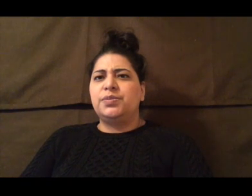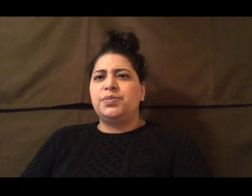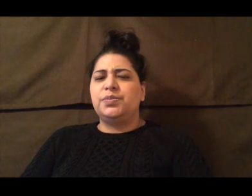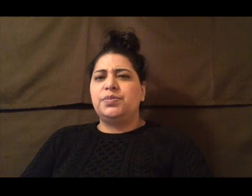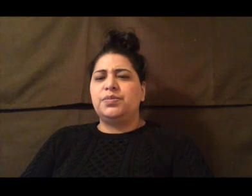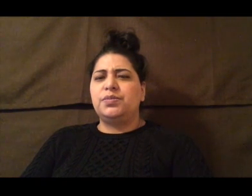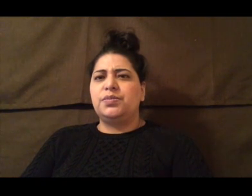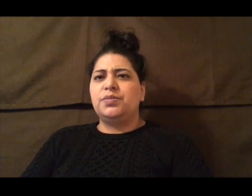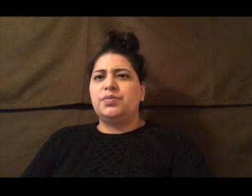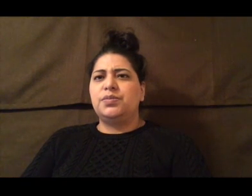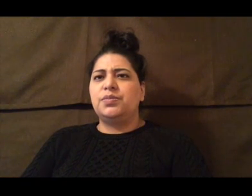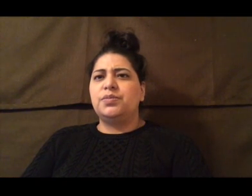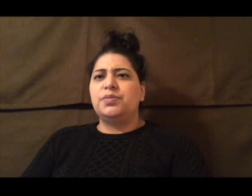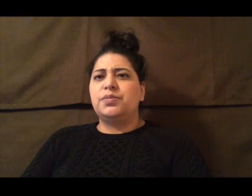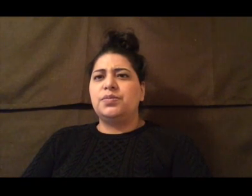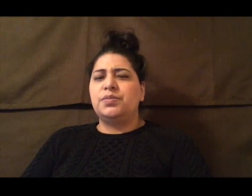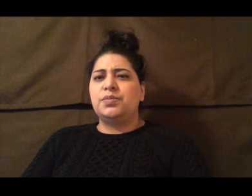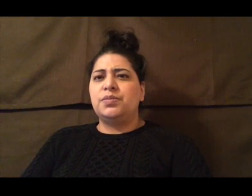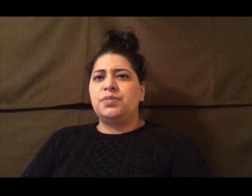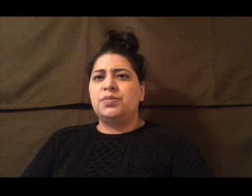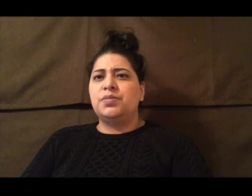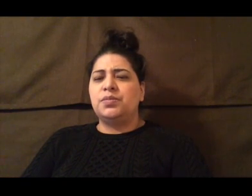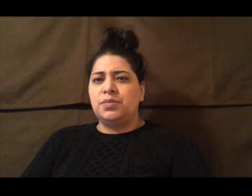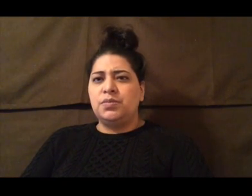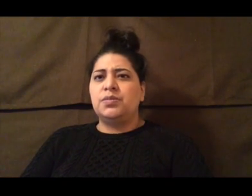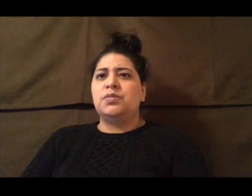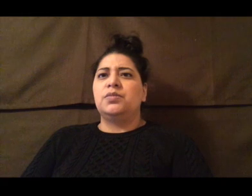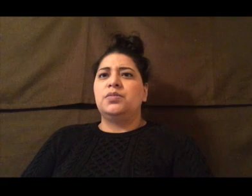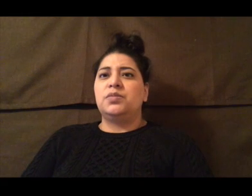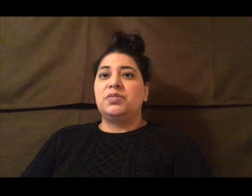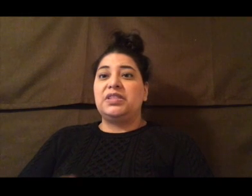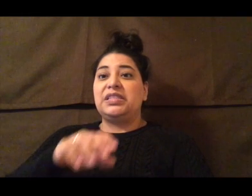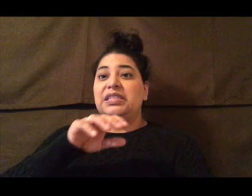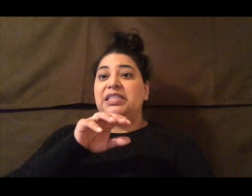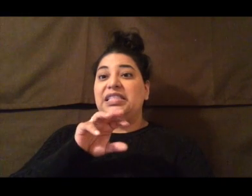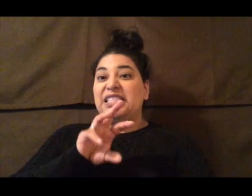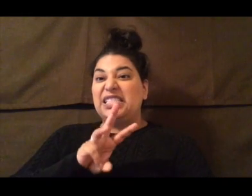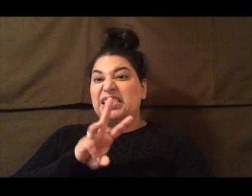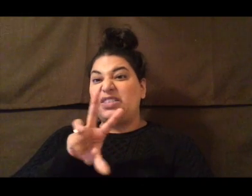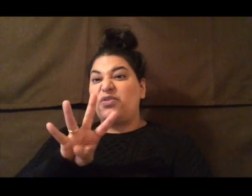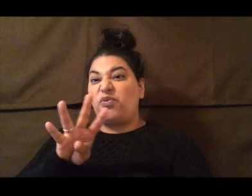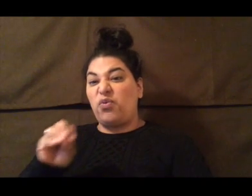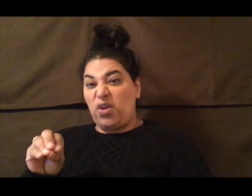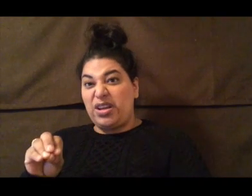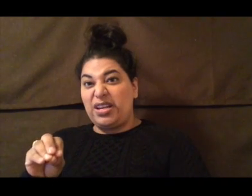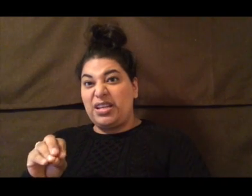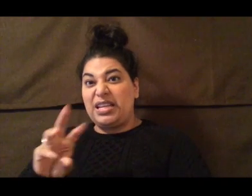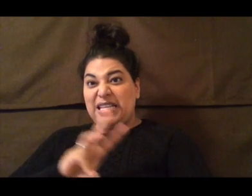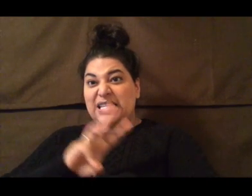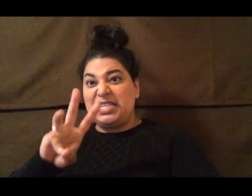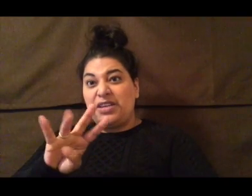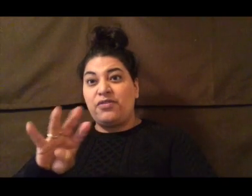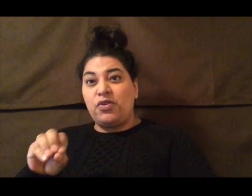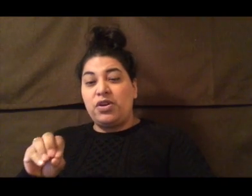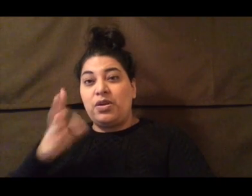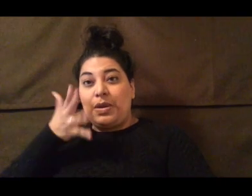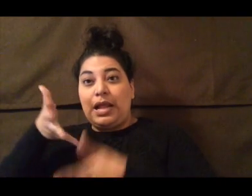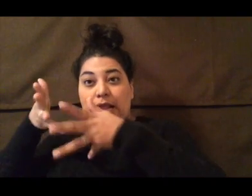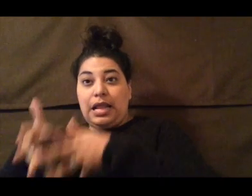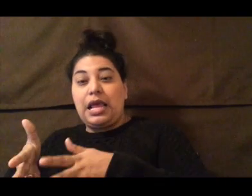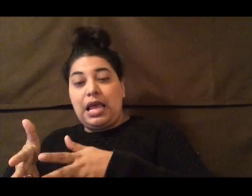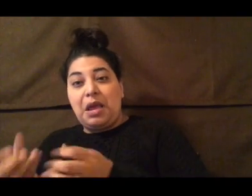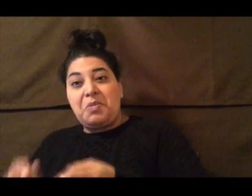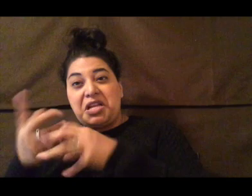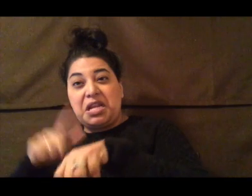be one way to do it. And that will get me to 640. And that will leave